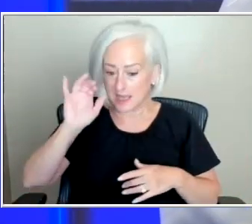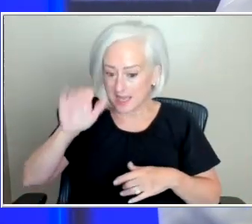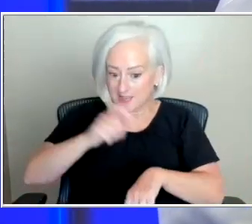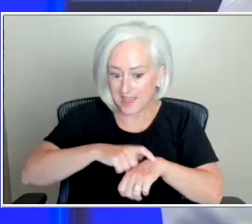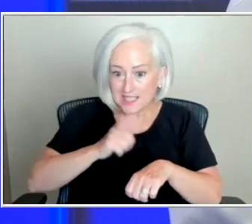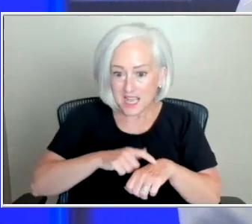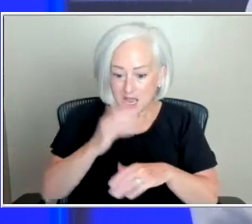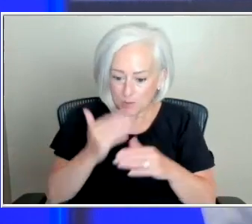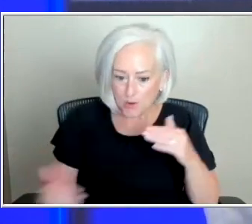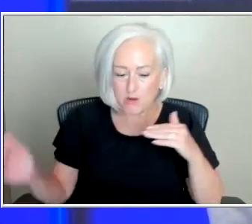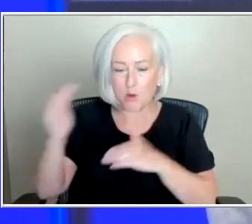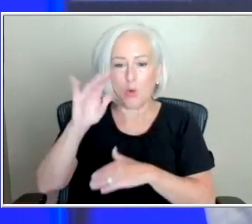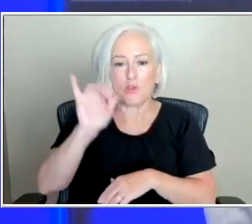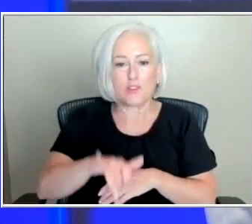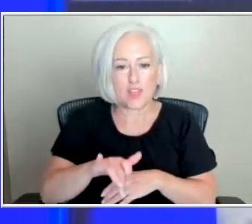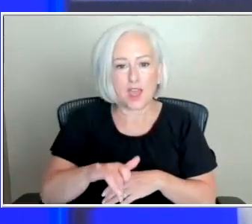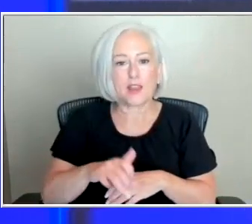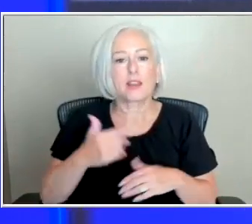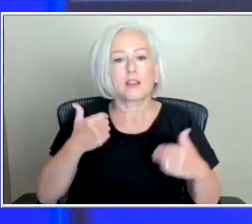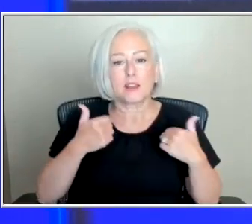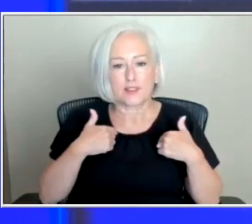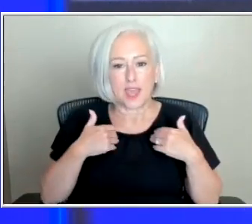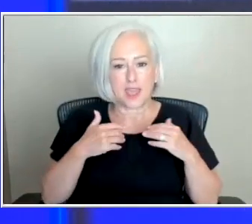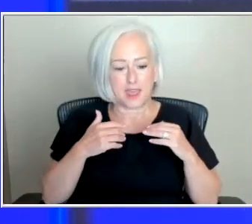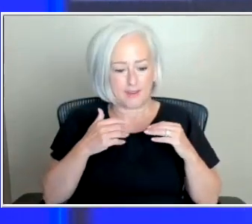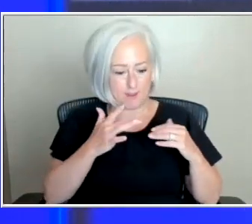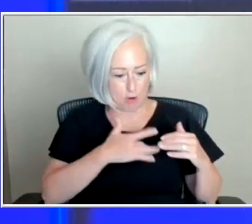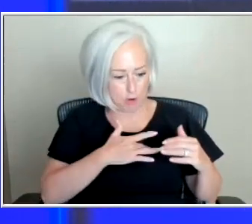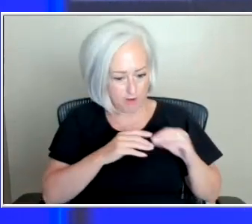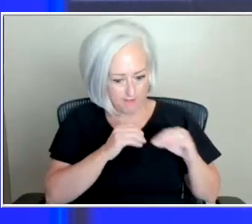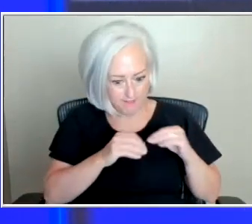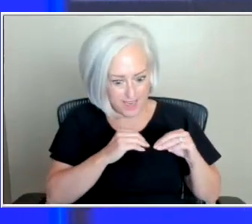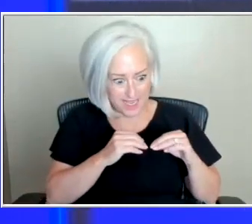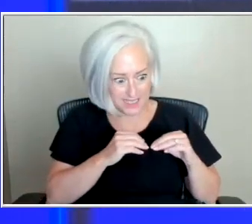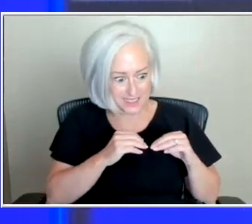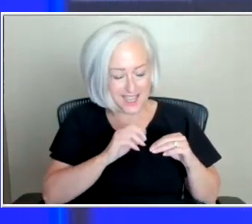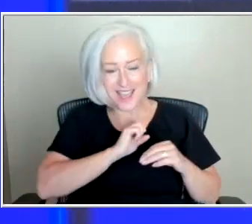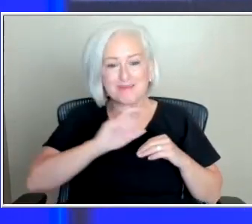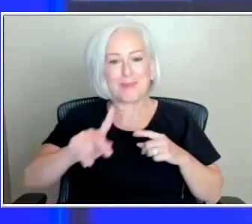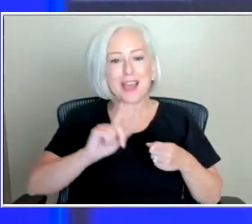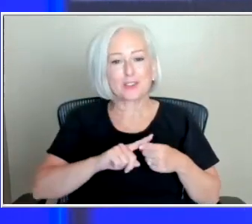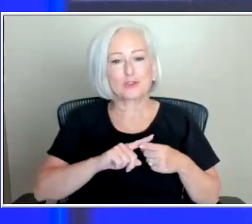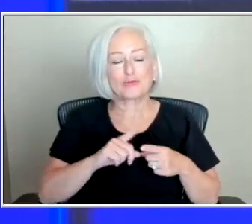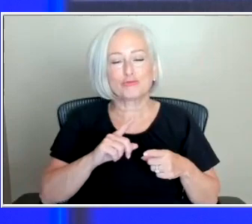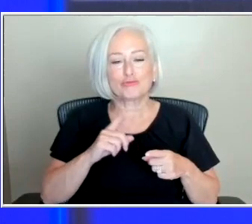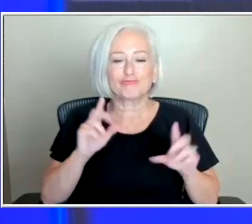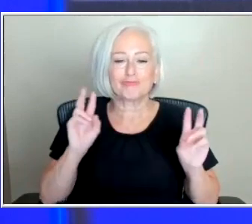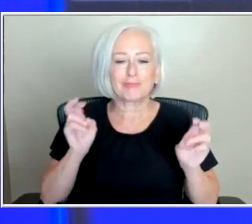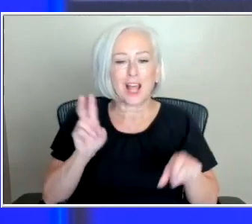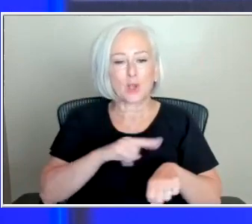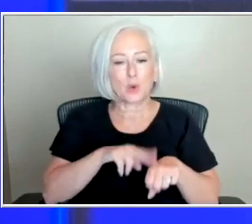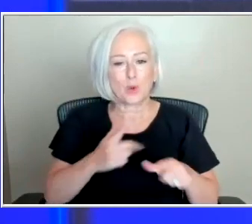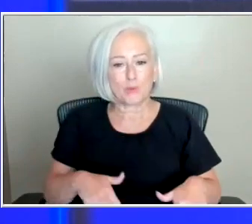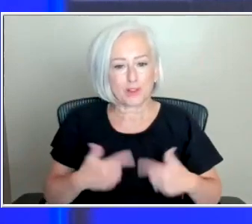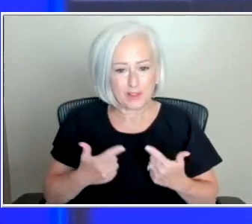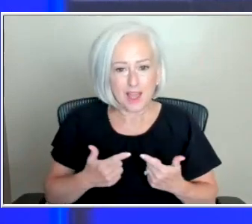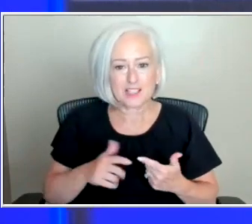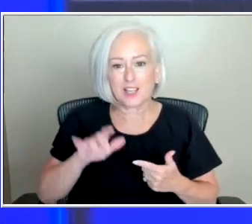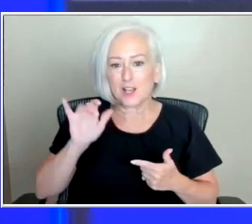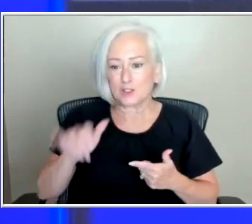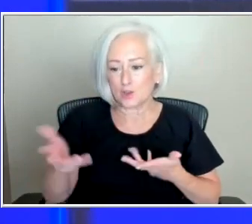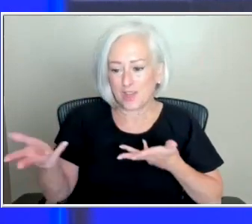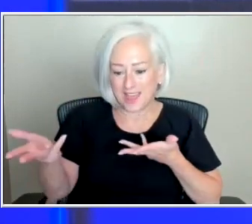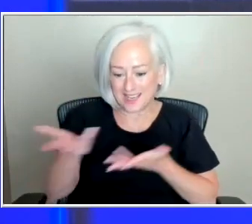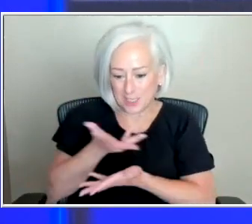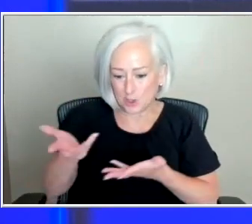and they get to a fix, and they get to go back and just so the interaction with her then future husband